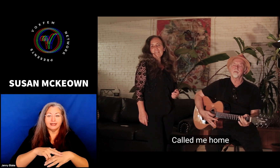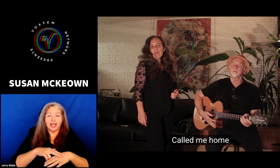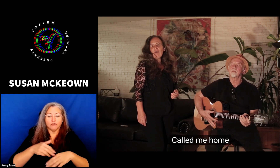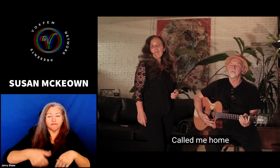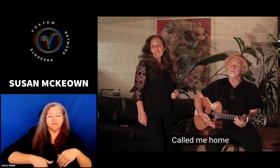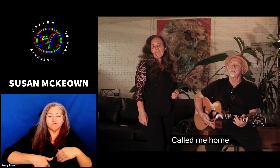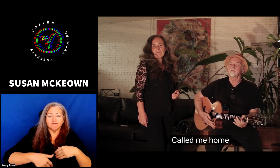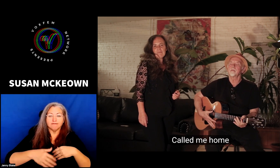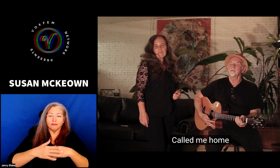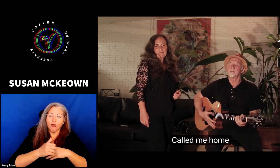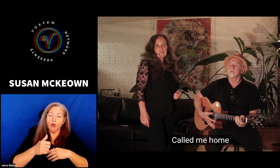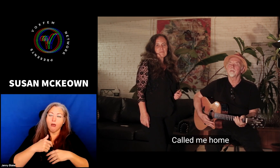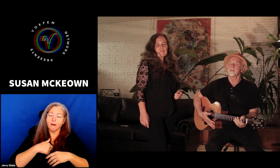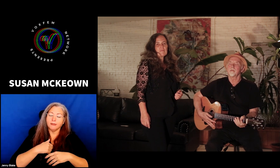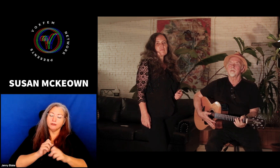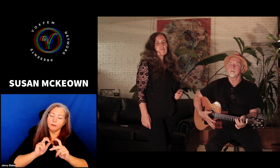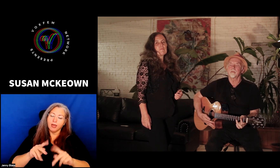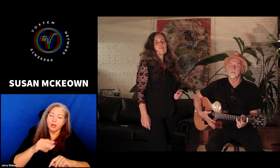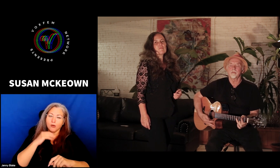called me home.